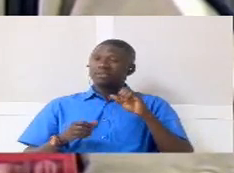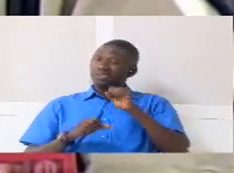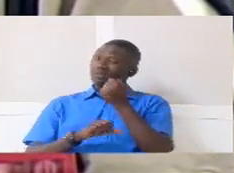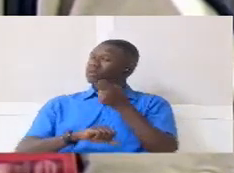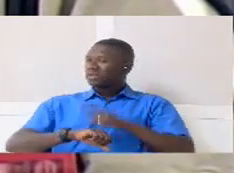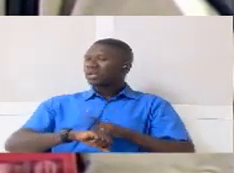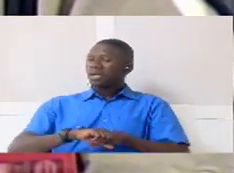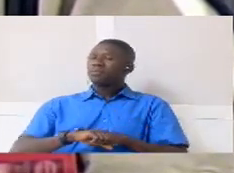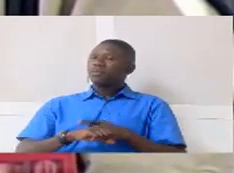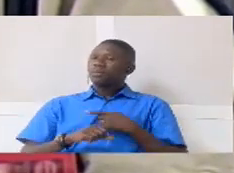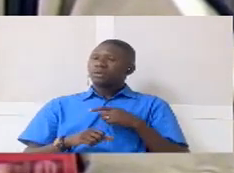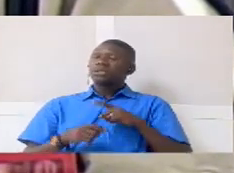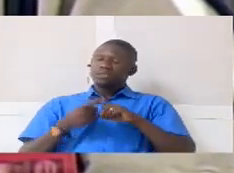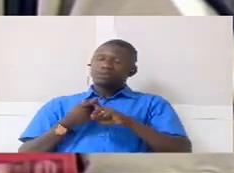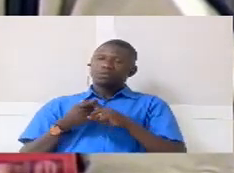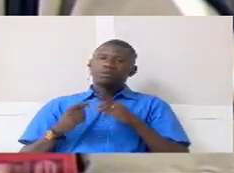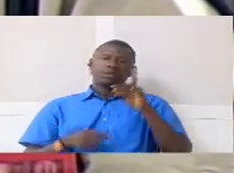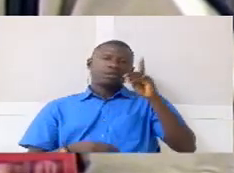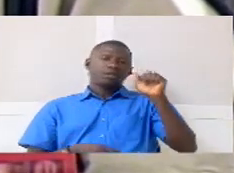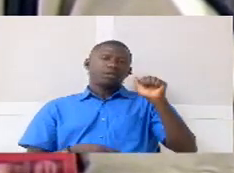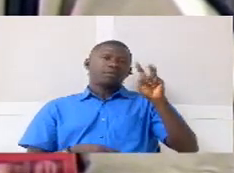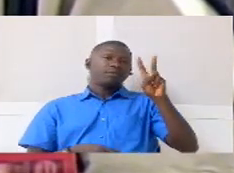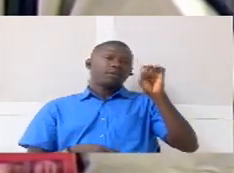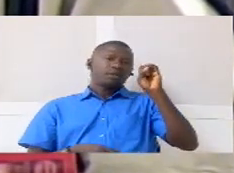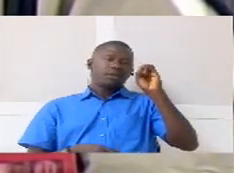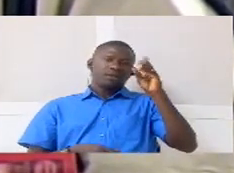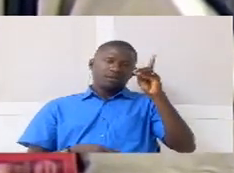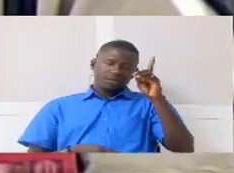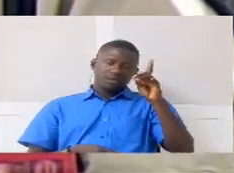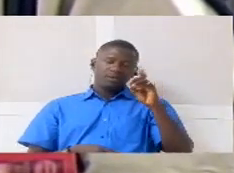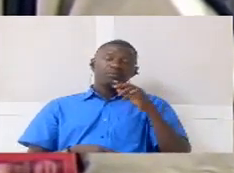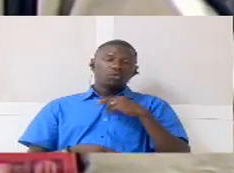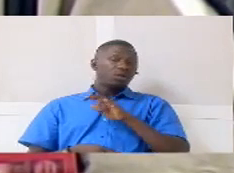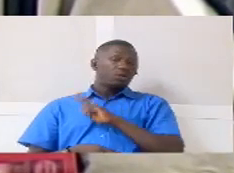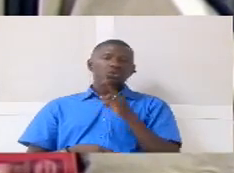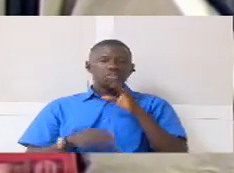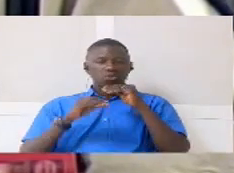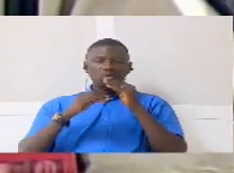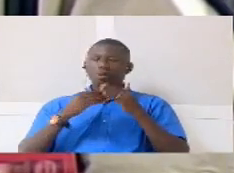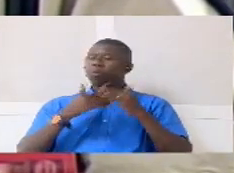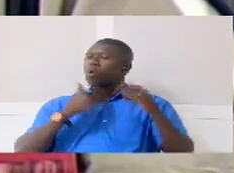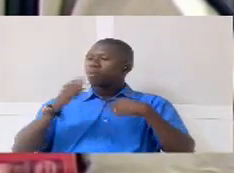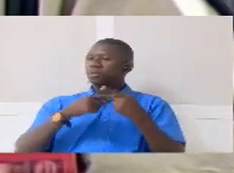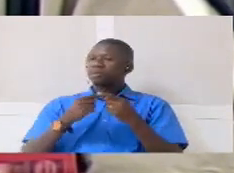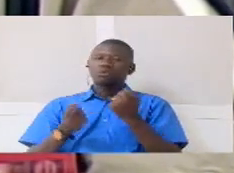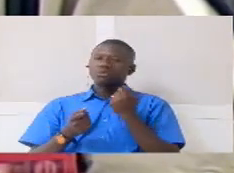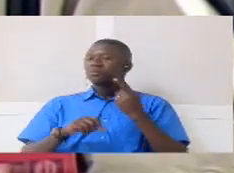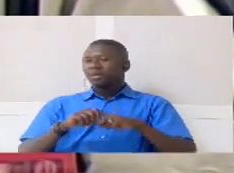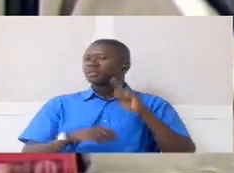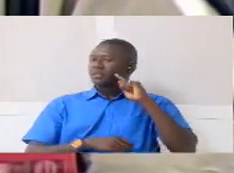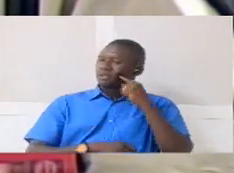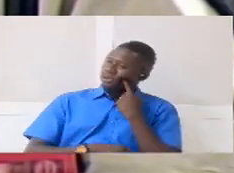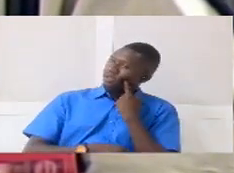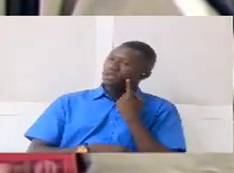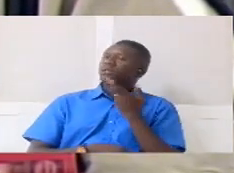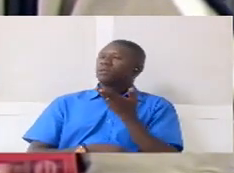but they may not be willing to talk about it given that the issue of women sometimes is too delicate. But